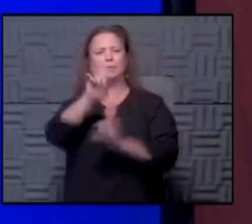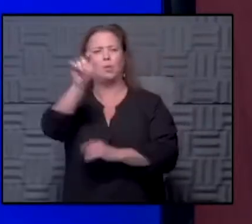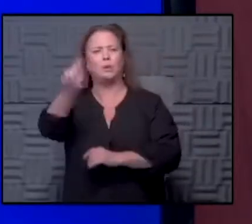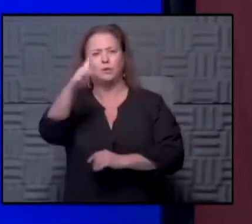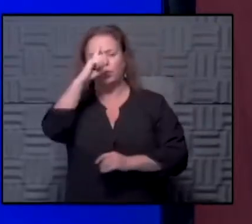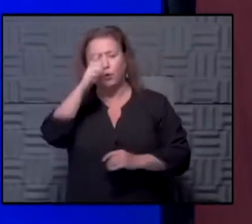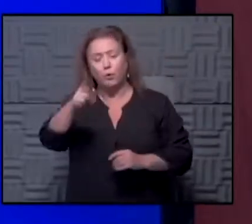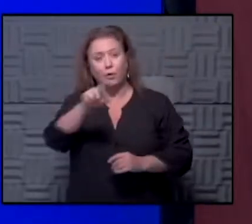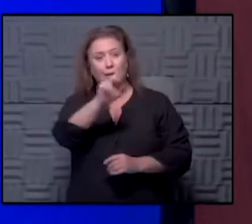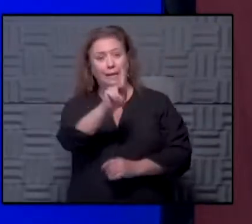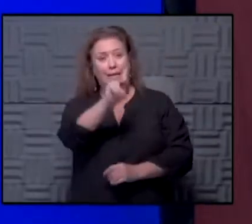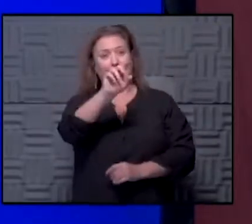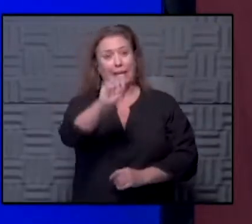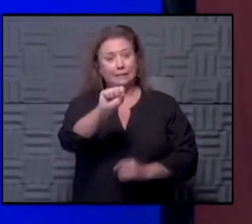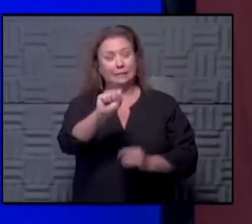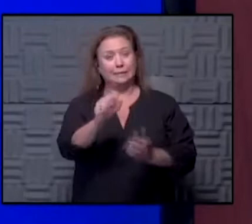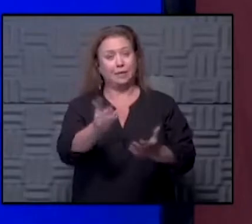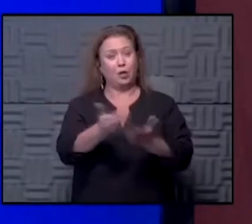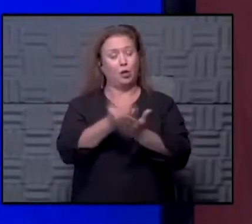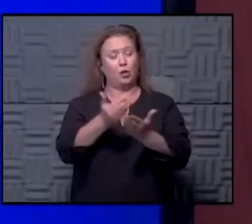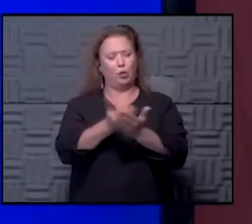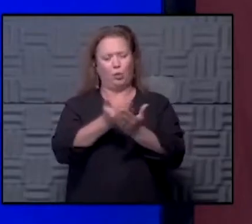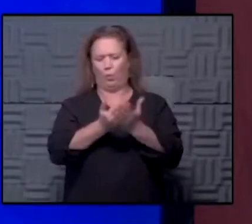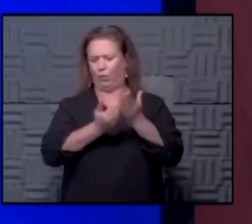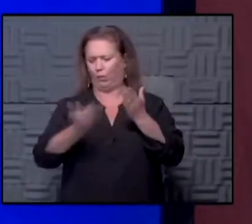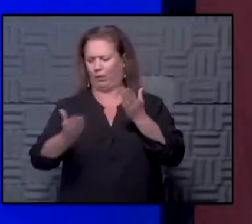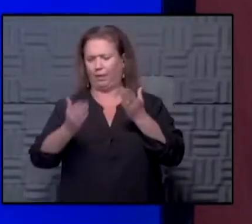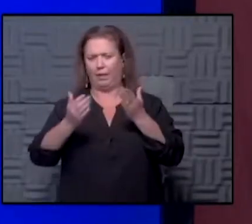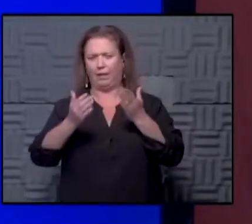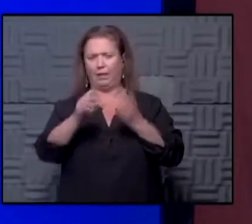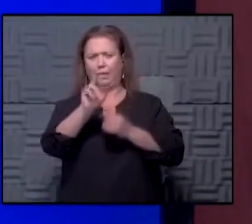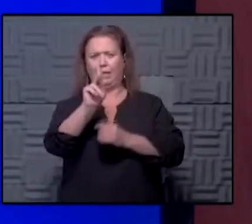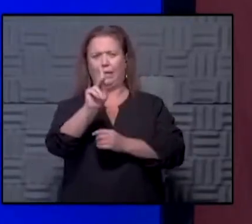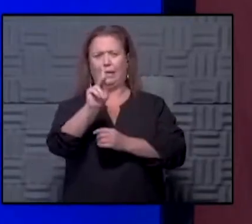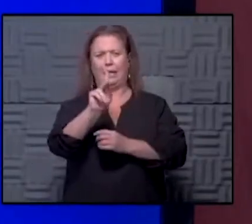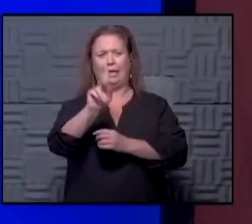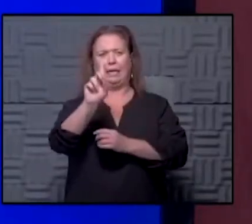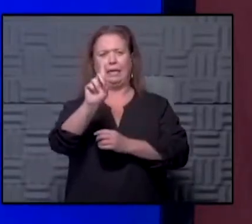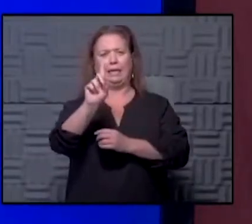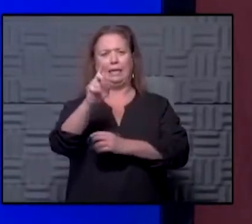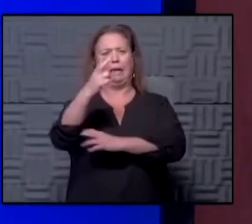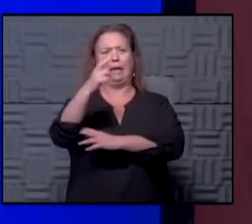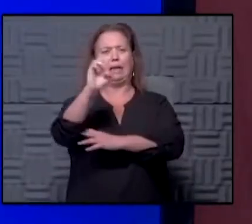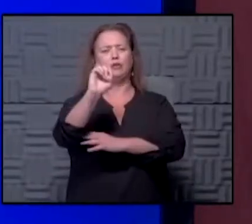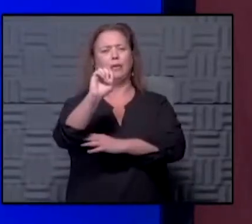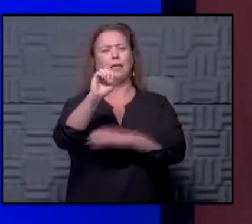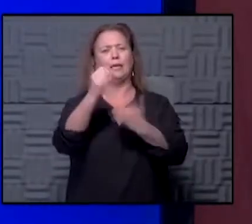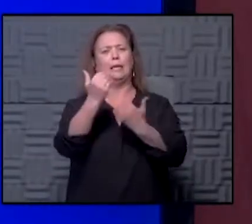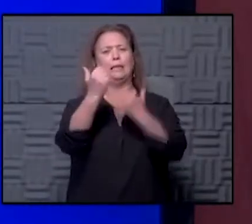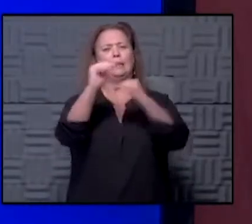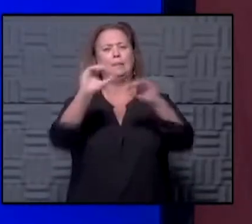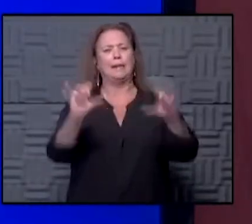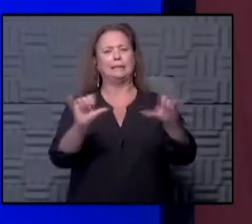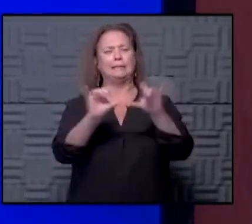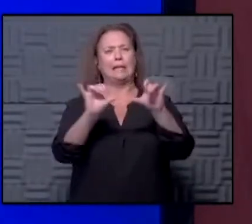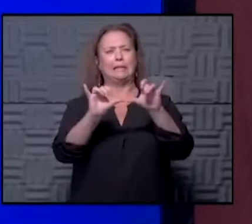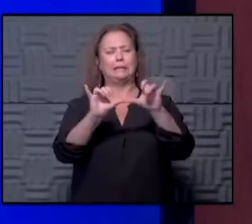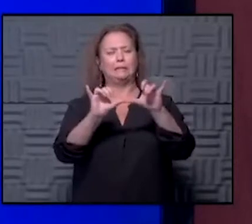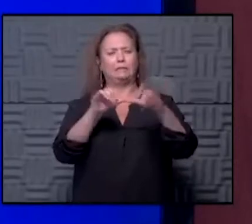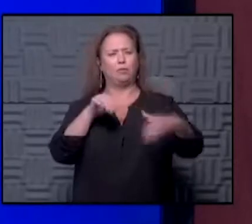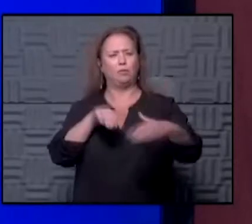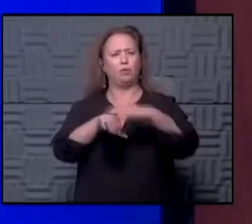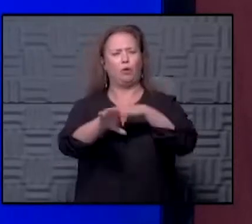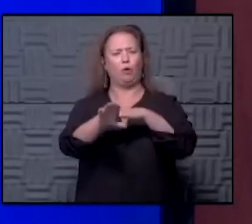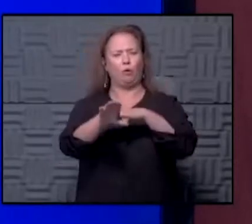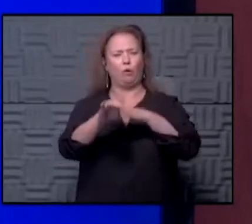So, Kansas has got a new thing that I think had gone up on KDHA's side about limiting sizes. Or if you go and